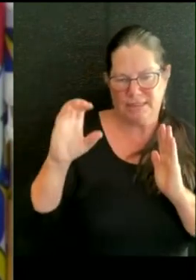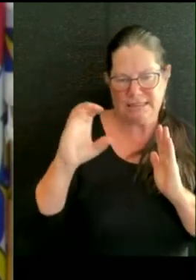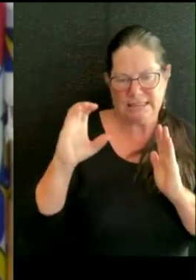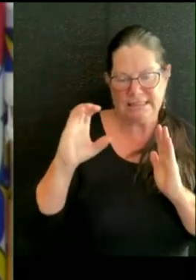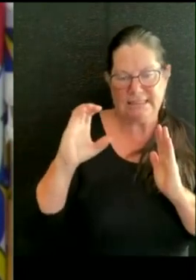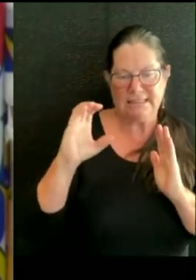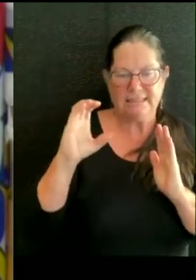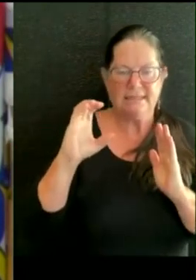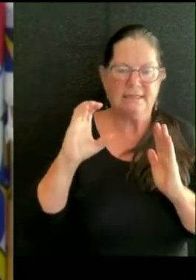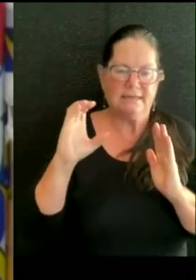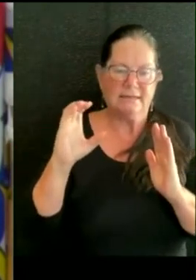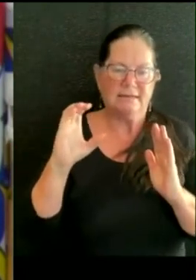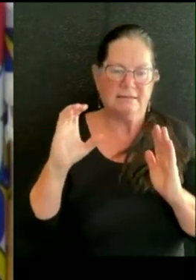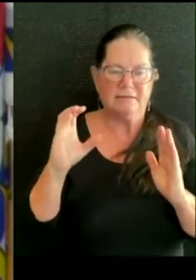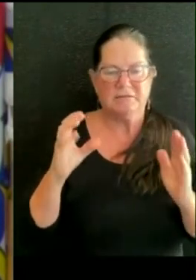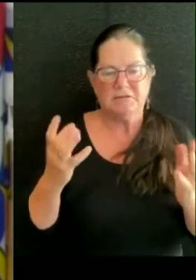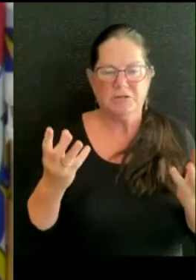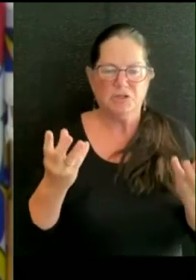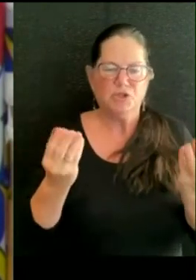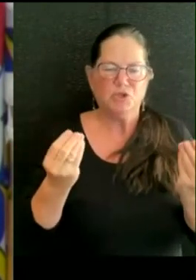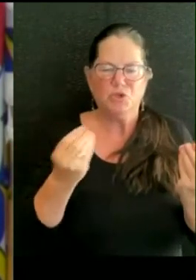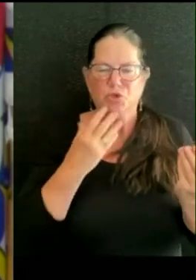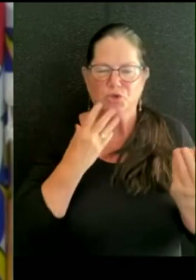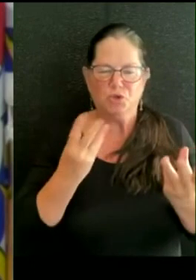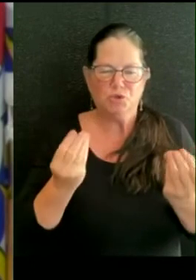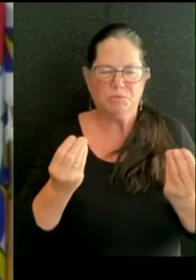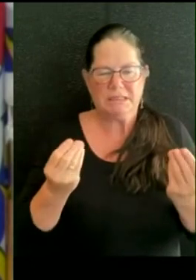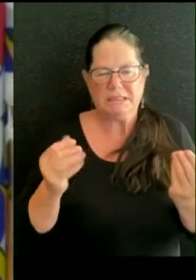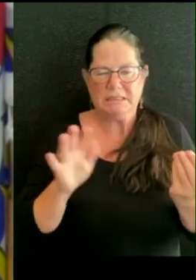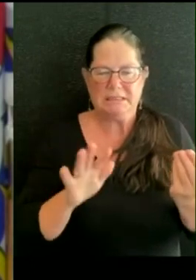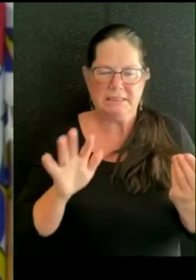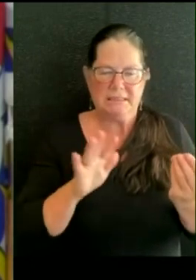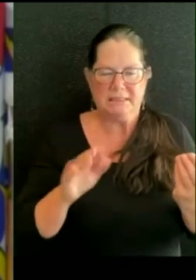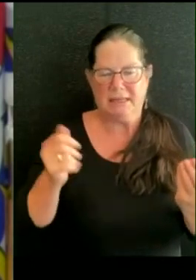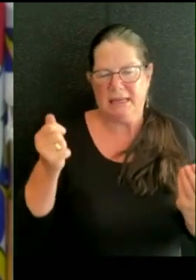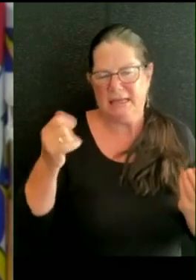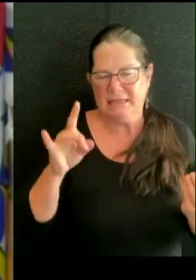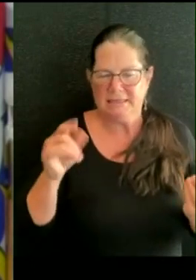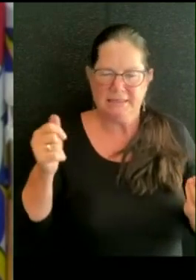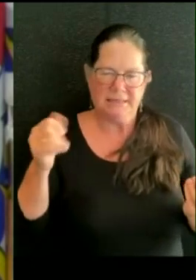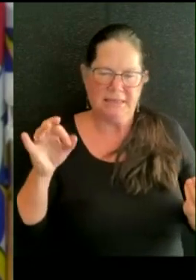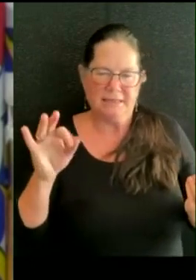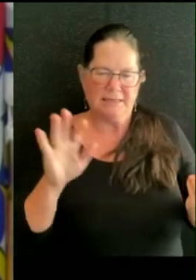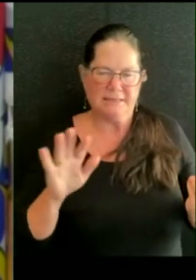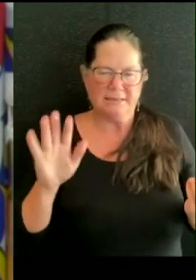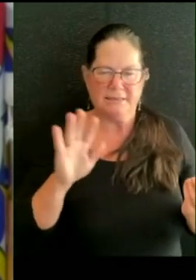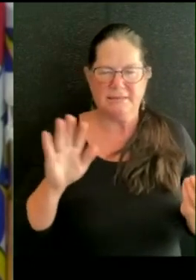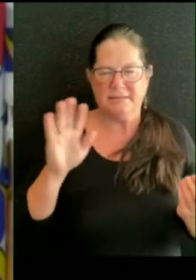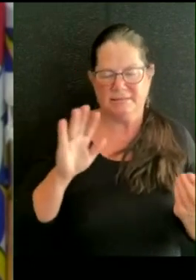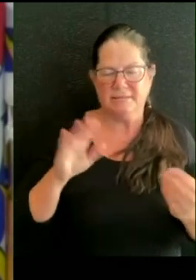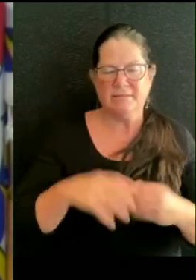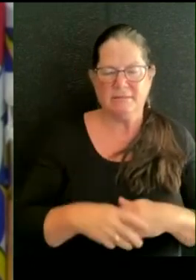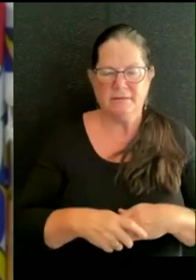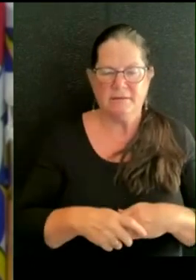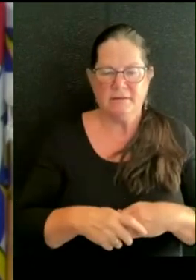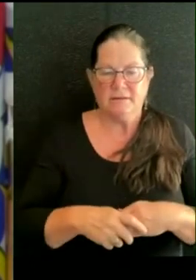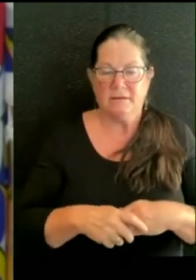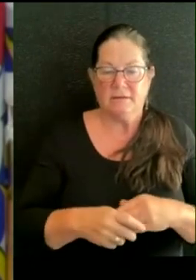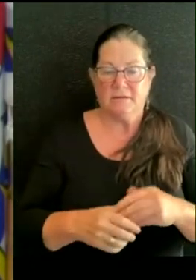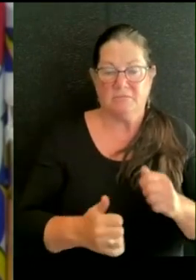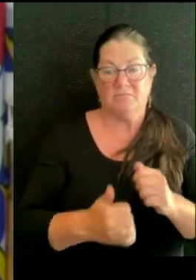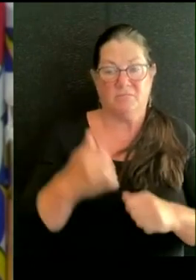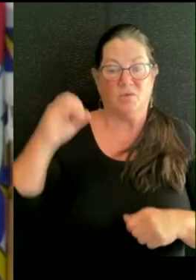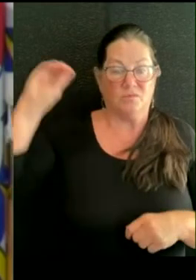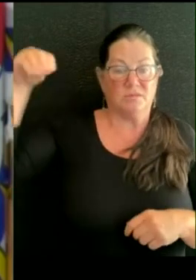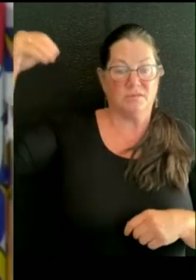relative humidity values dropping into the high teens today, as low as 18%. Mainly sunny skies with local